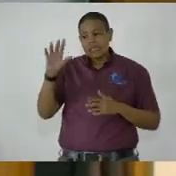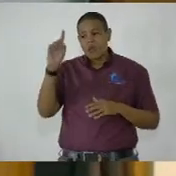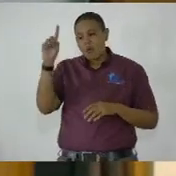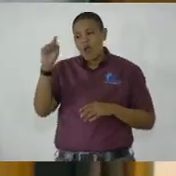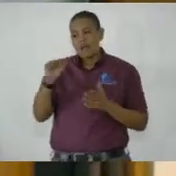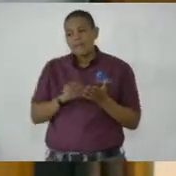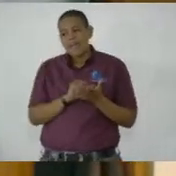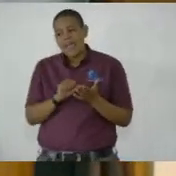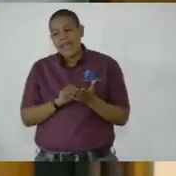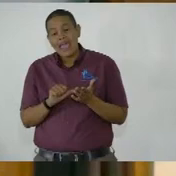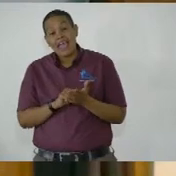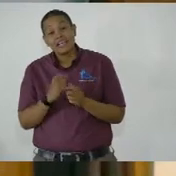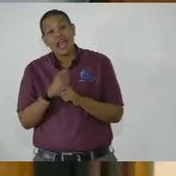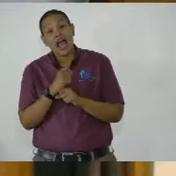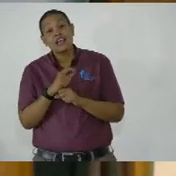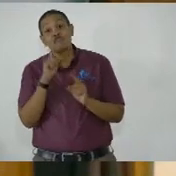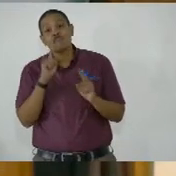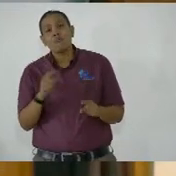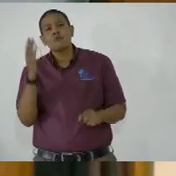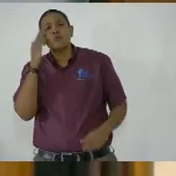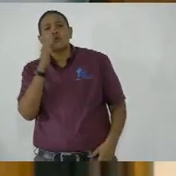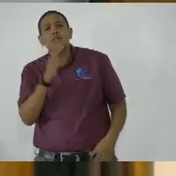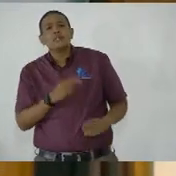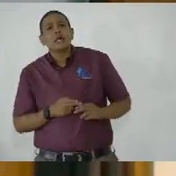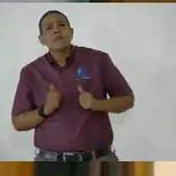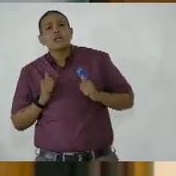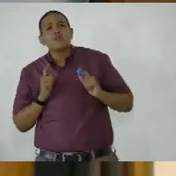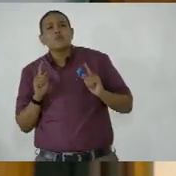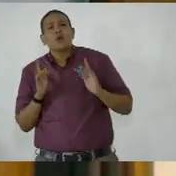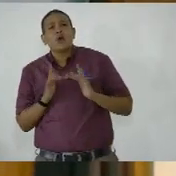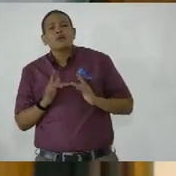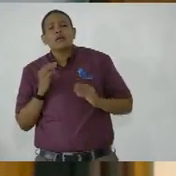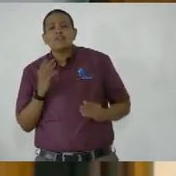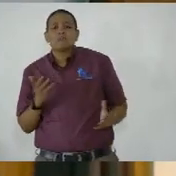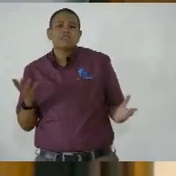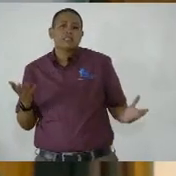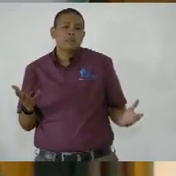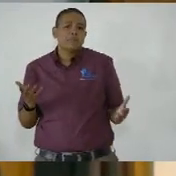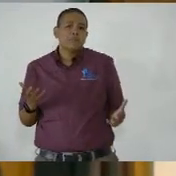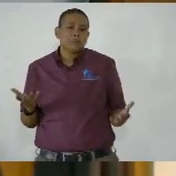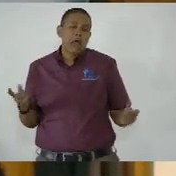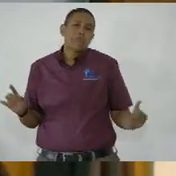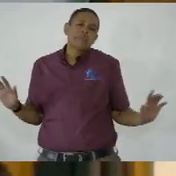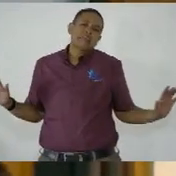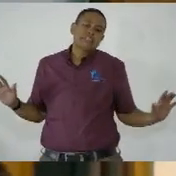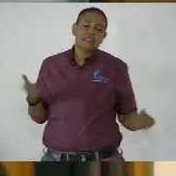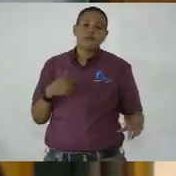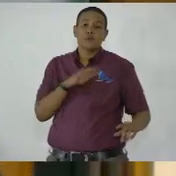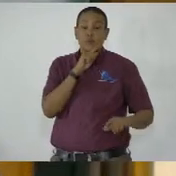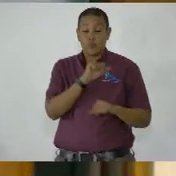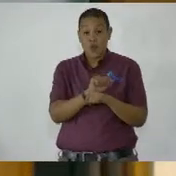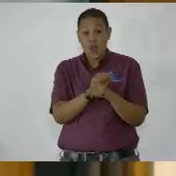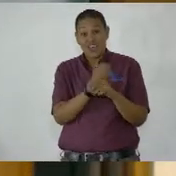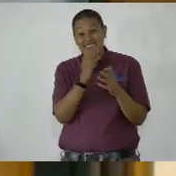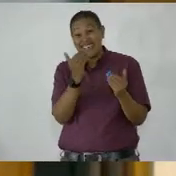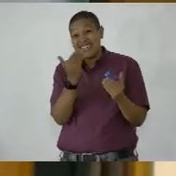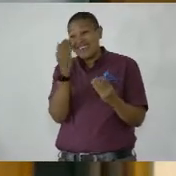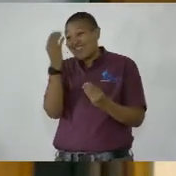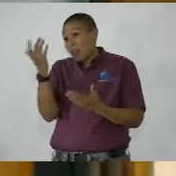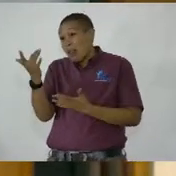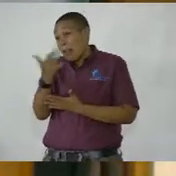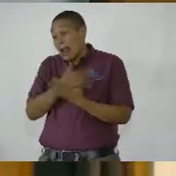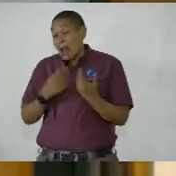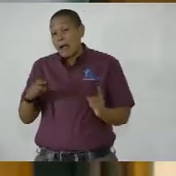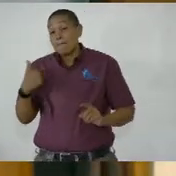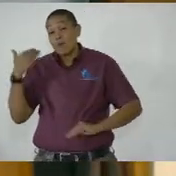one-page annual report so we have all the contact information. Madam Speaker, we are working on this, and we hope that